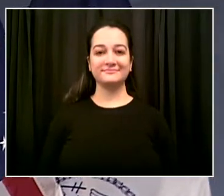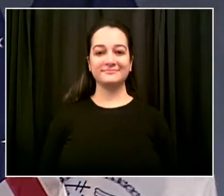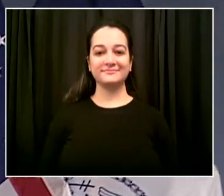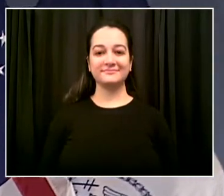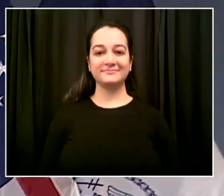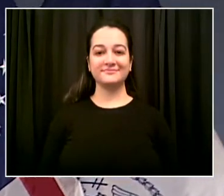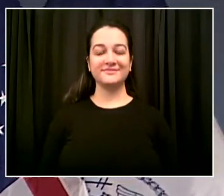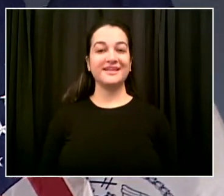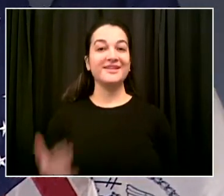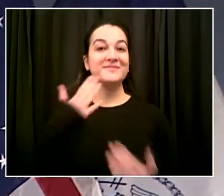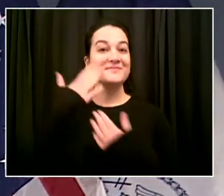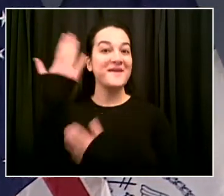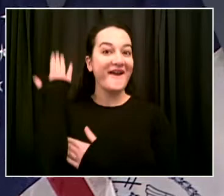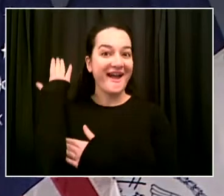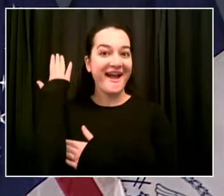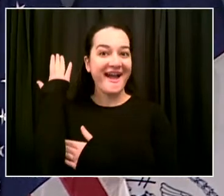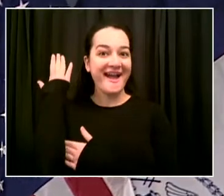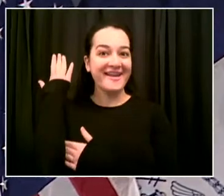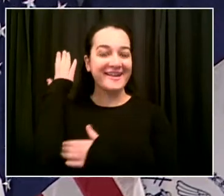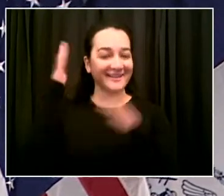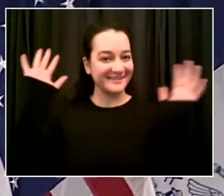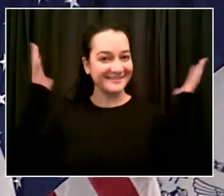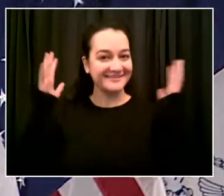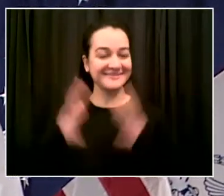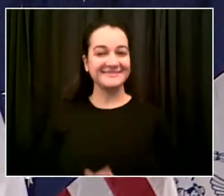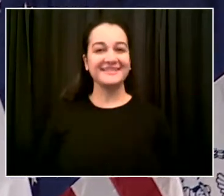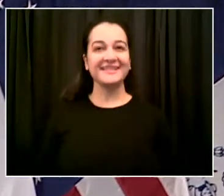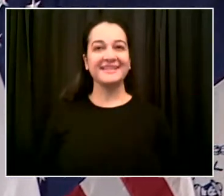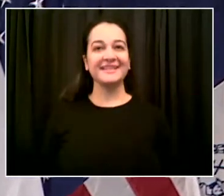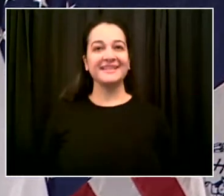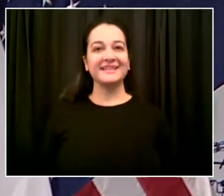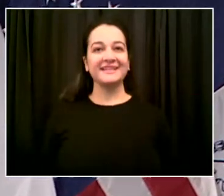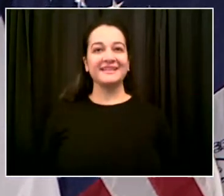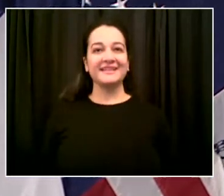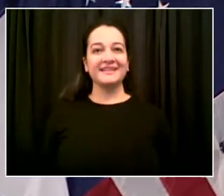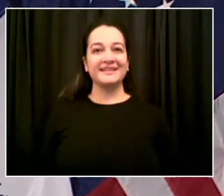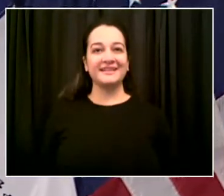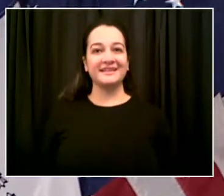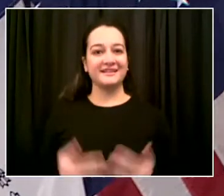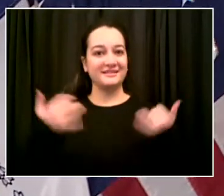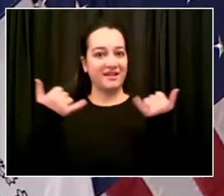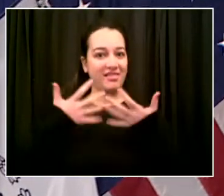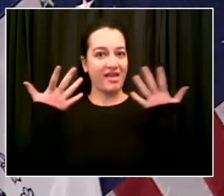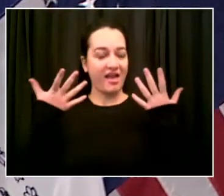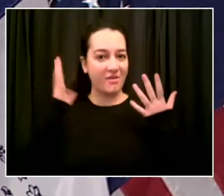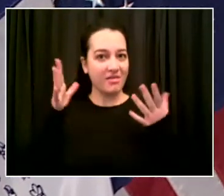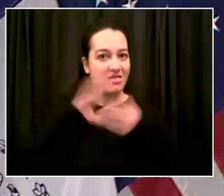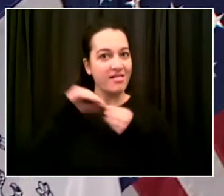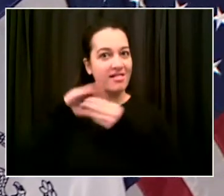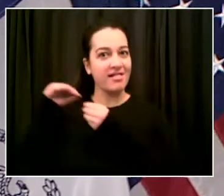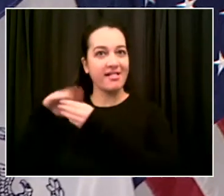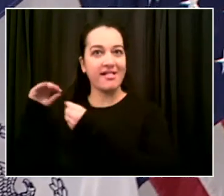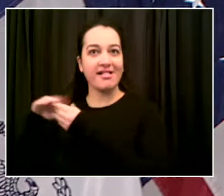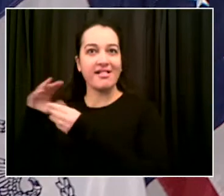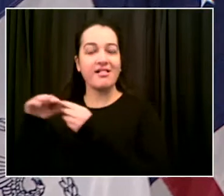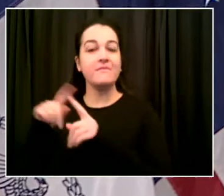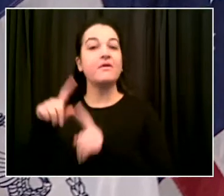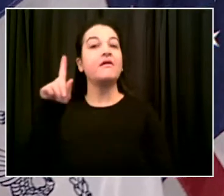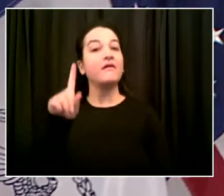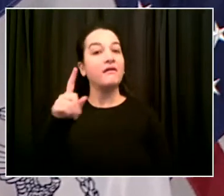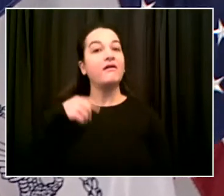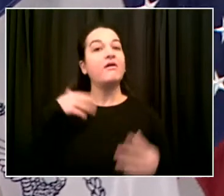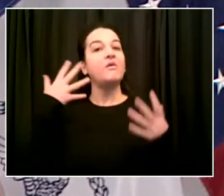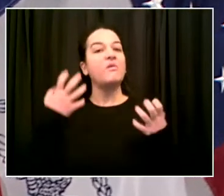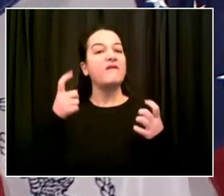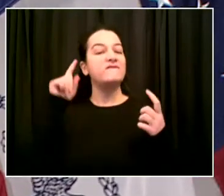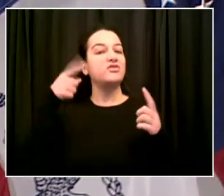Good morning, everybody. So we got a number of things to go over today, but let's start with the challenge we faced the last